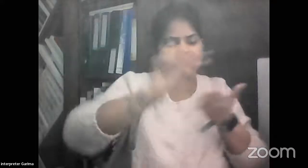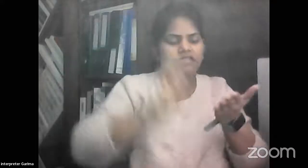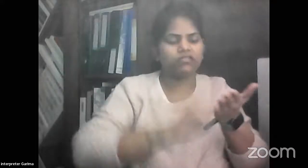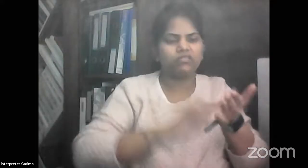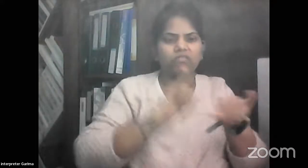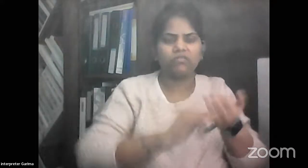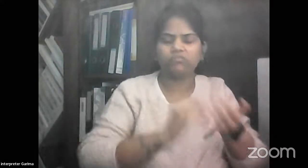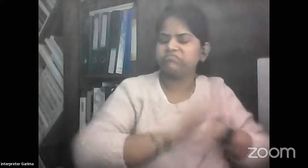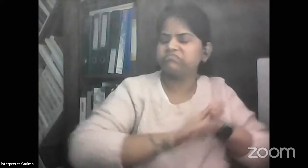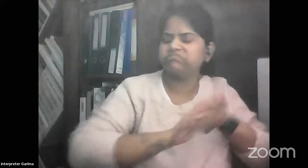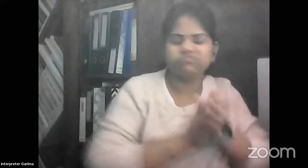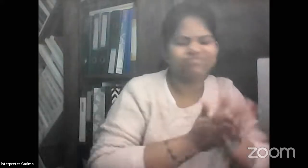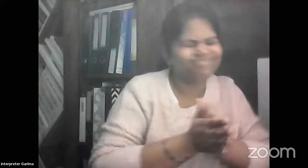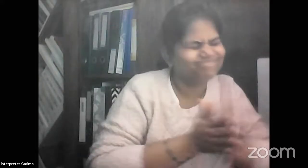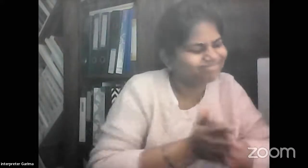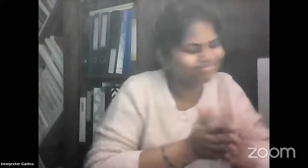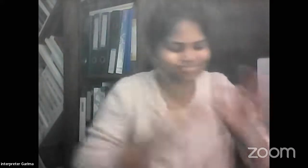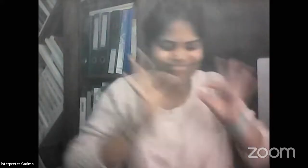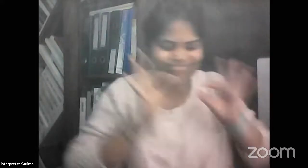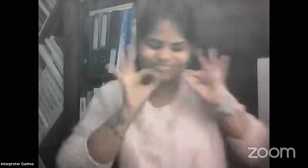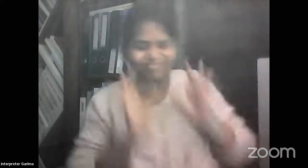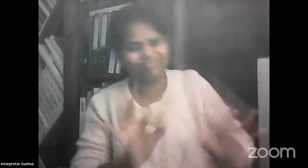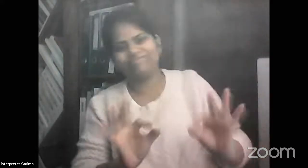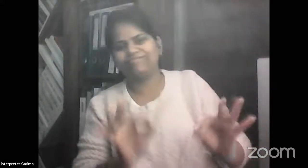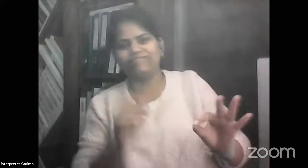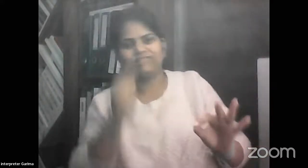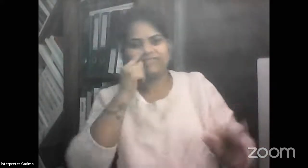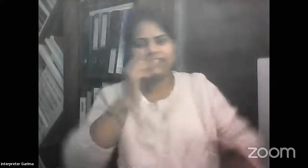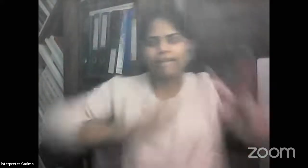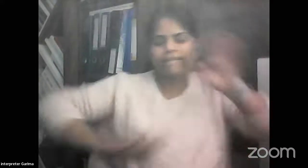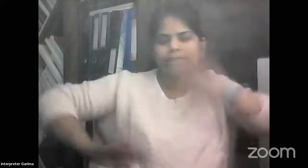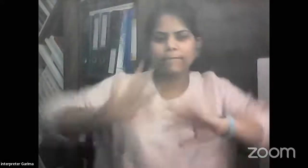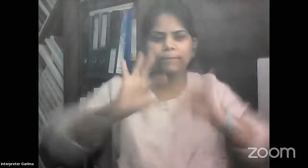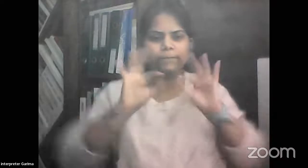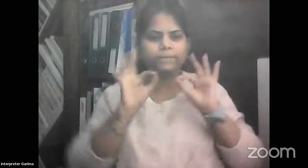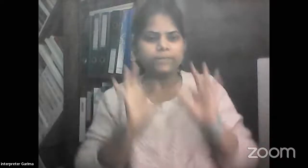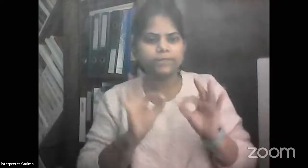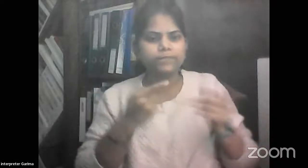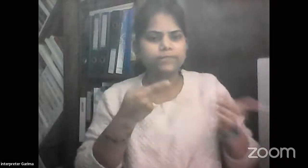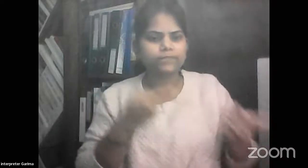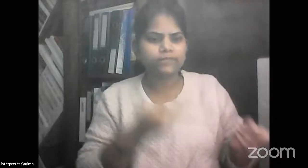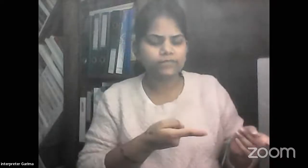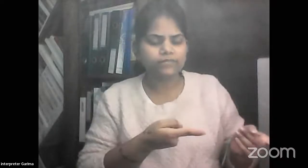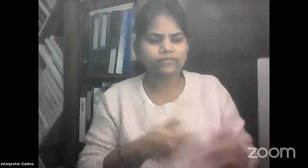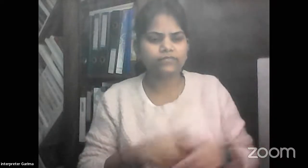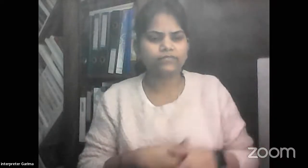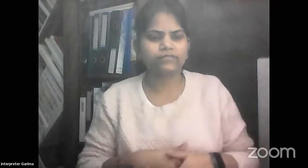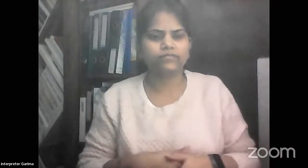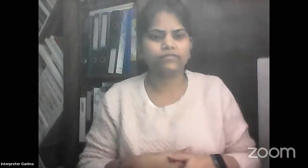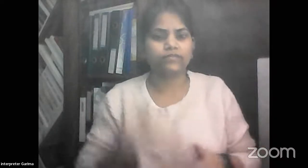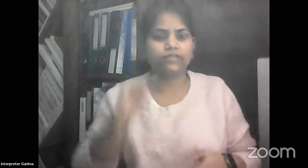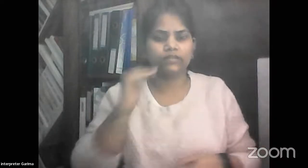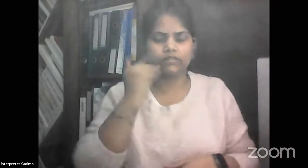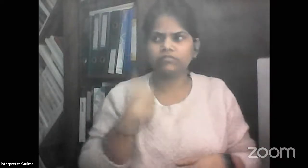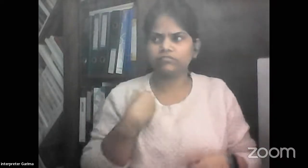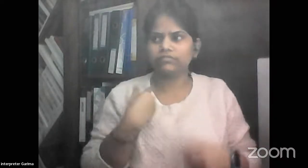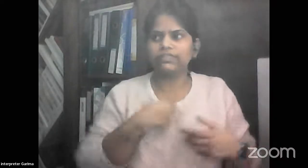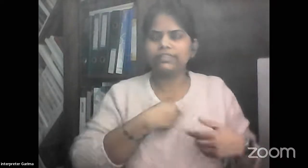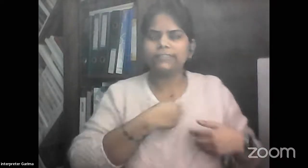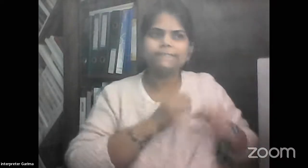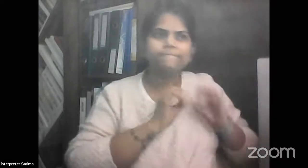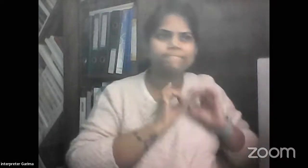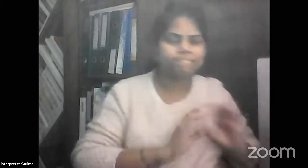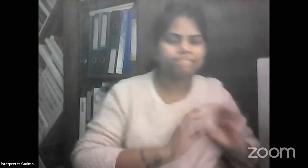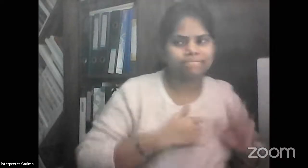read and appreciate the hero in it, who's Rochester. But it is only when we are sensitive to this issue and